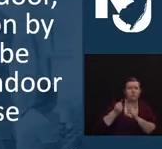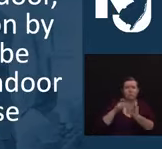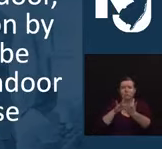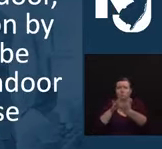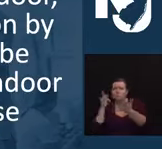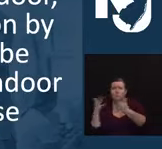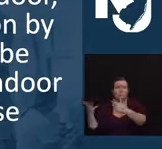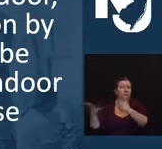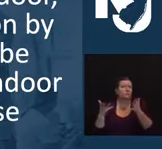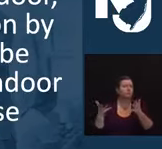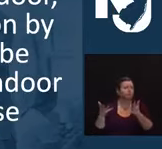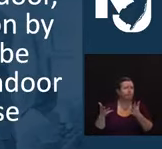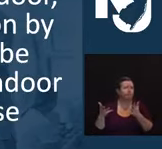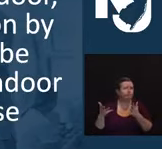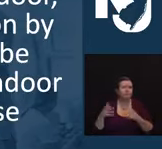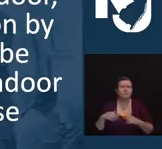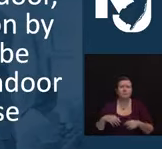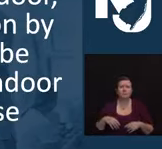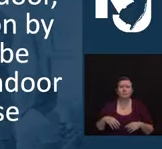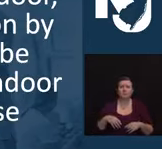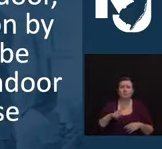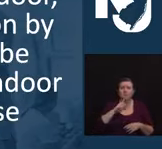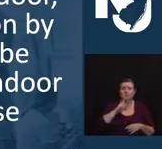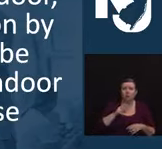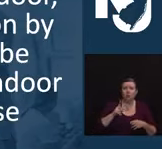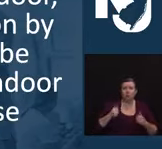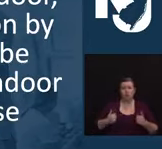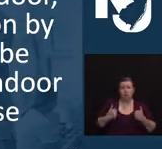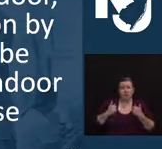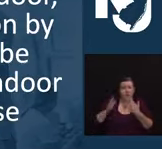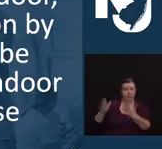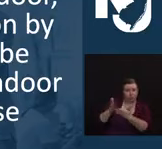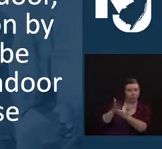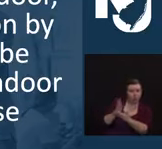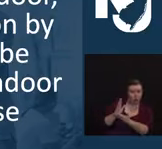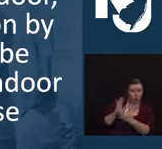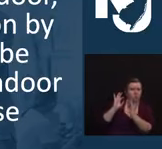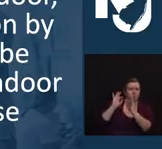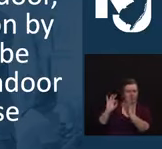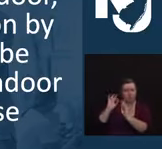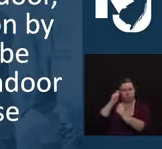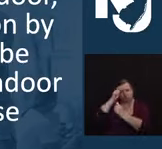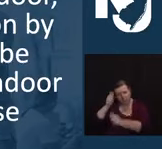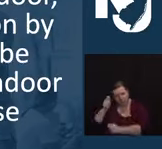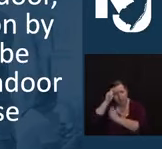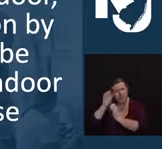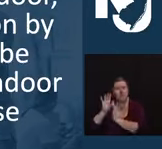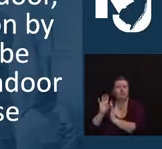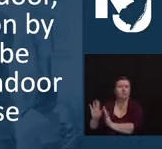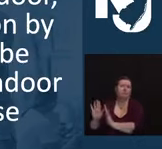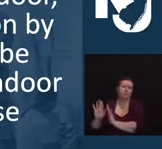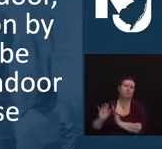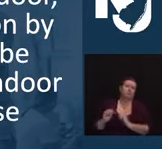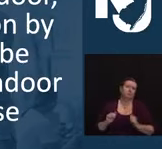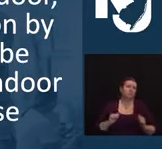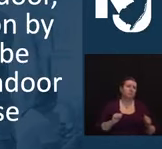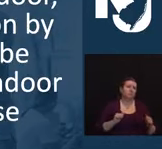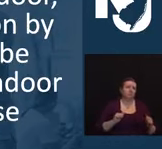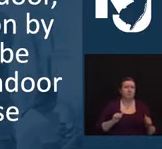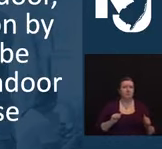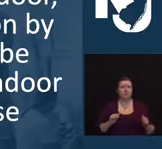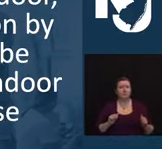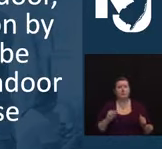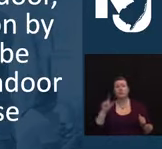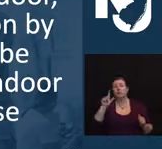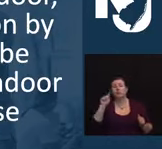being respected. That's why they're there, by the way. We fully recognize the work that our long-term care facilities are